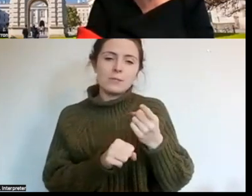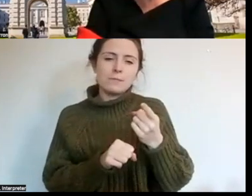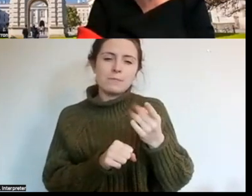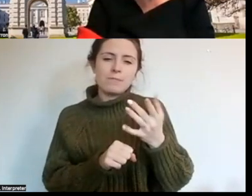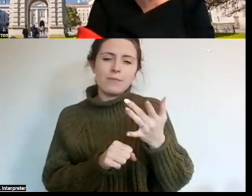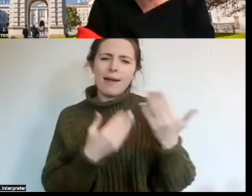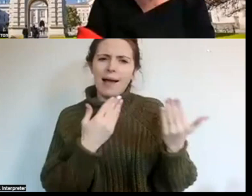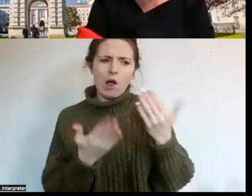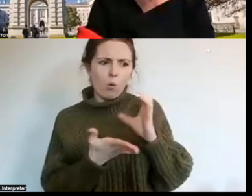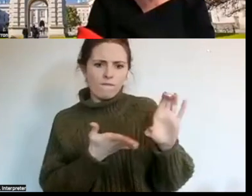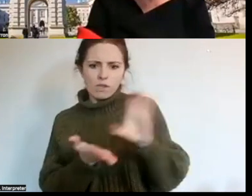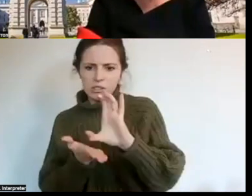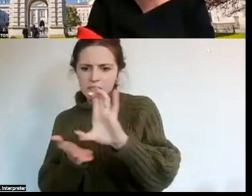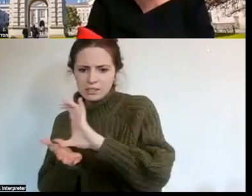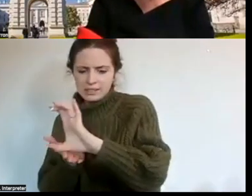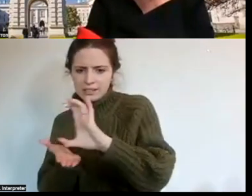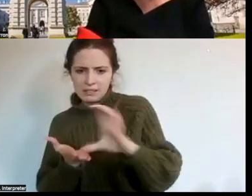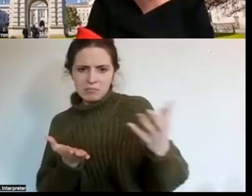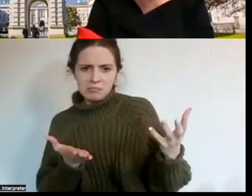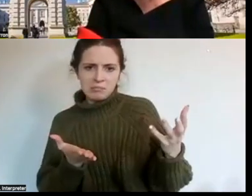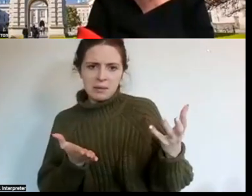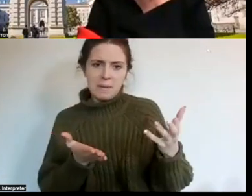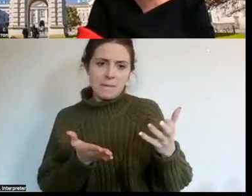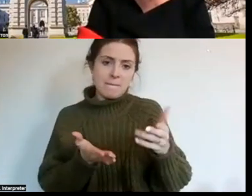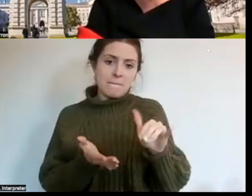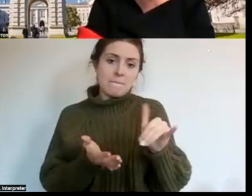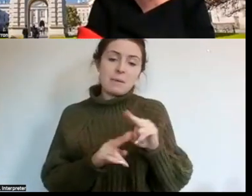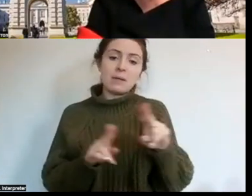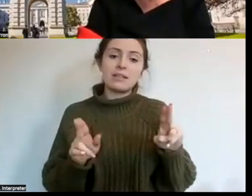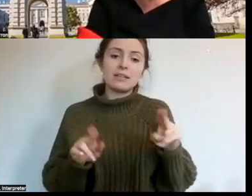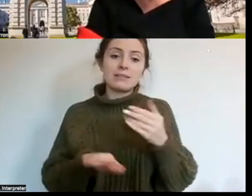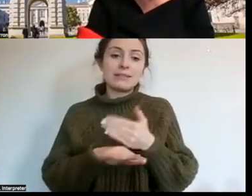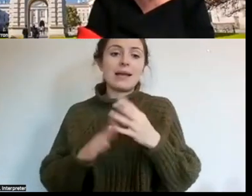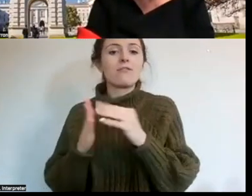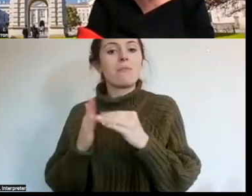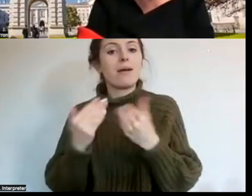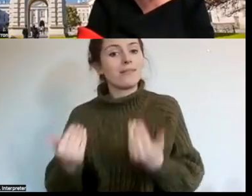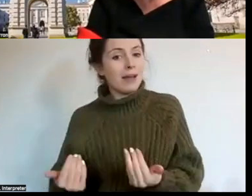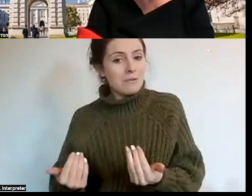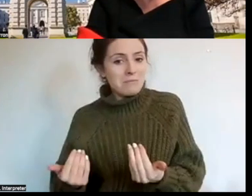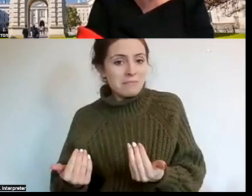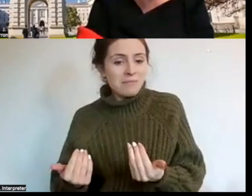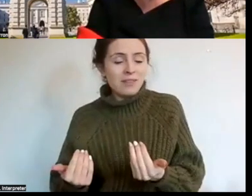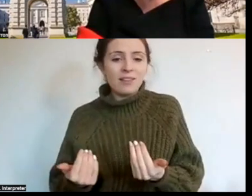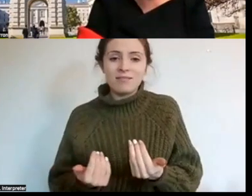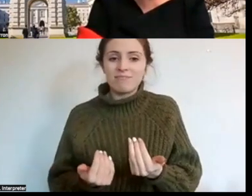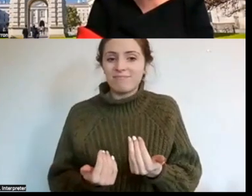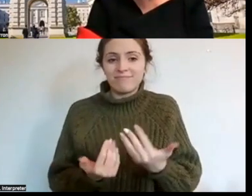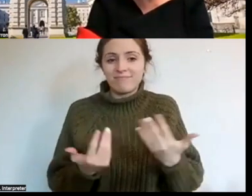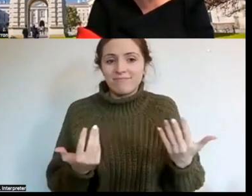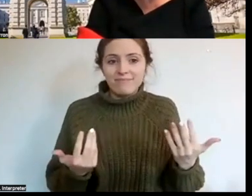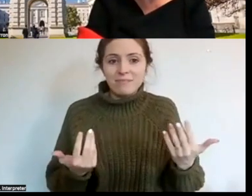fund that. It may not be the staffing models that we have at the moment, may not be the people, the groups who are there,